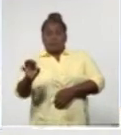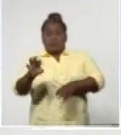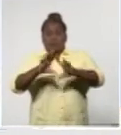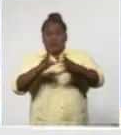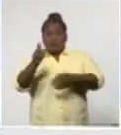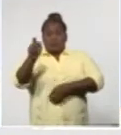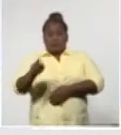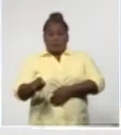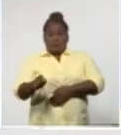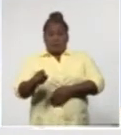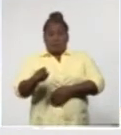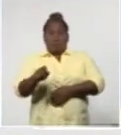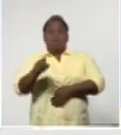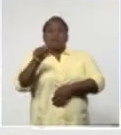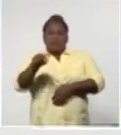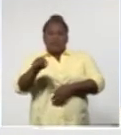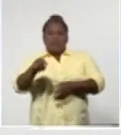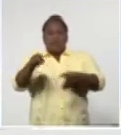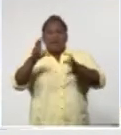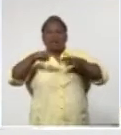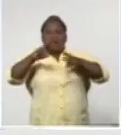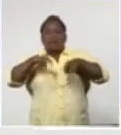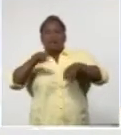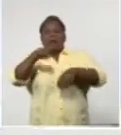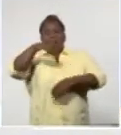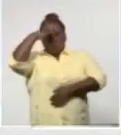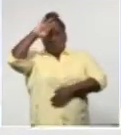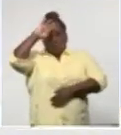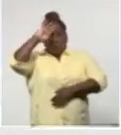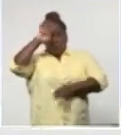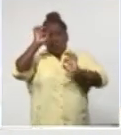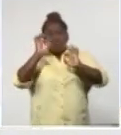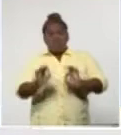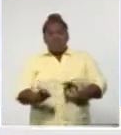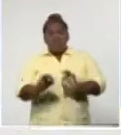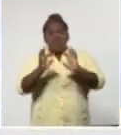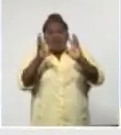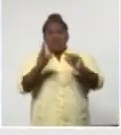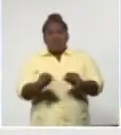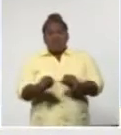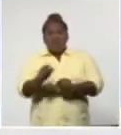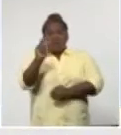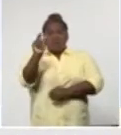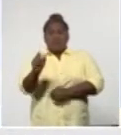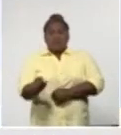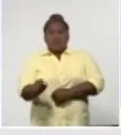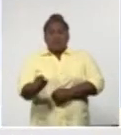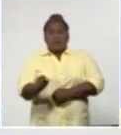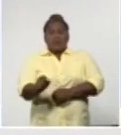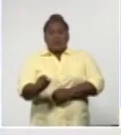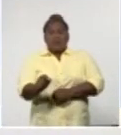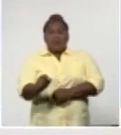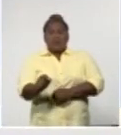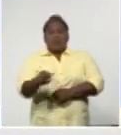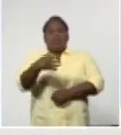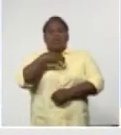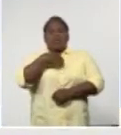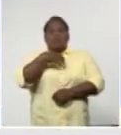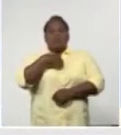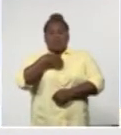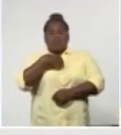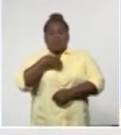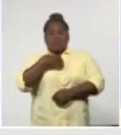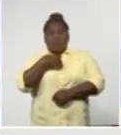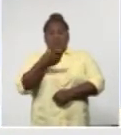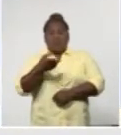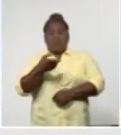101 cases, 4.43% of all cases confirmed in Cuba. And the number of people who have